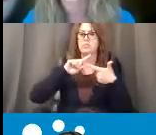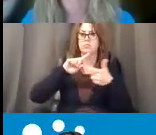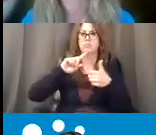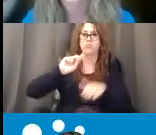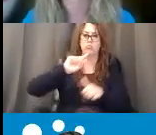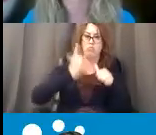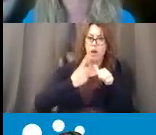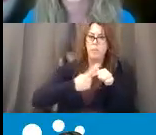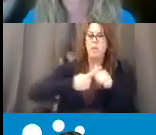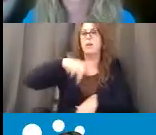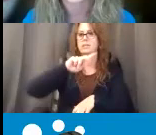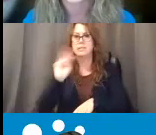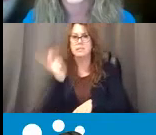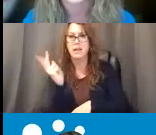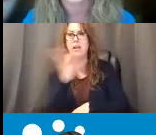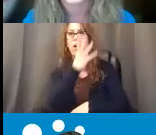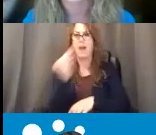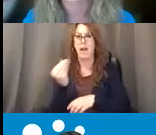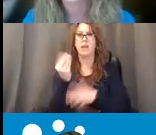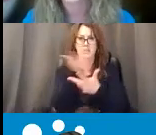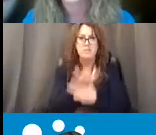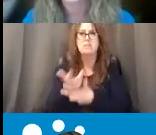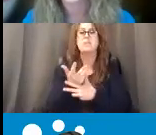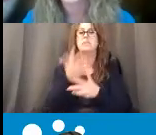interventions grounded in fairness and equity.